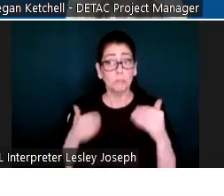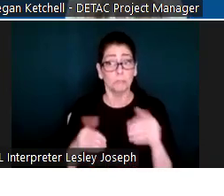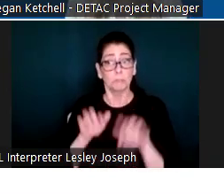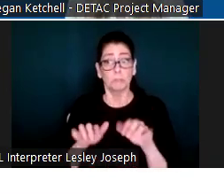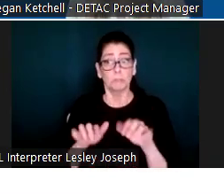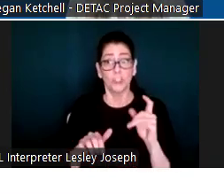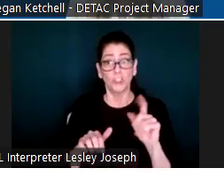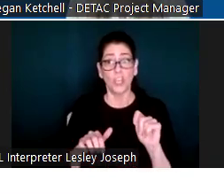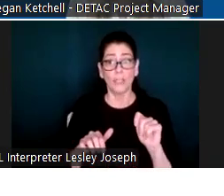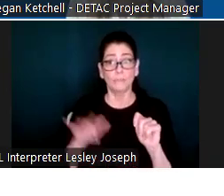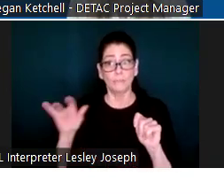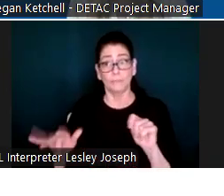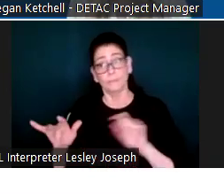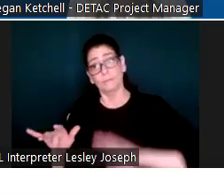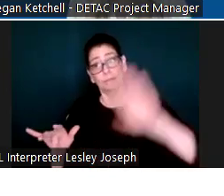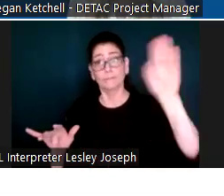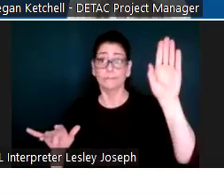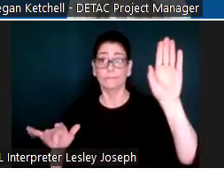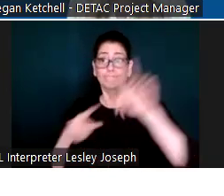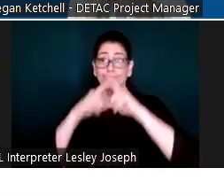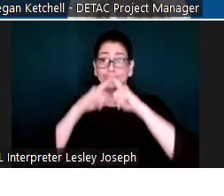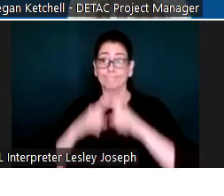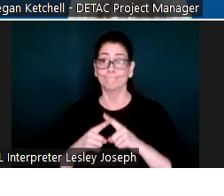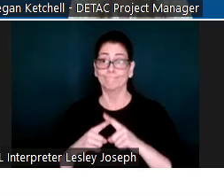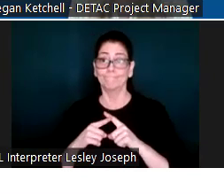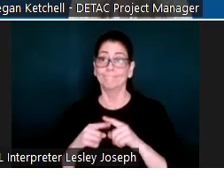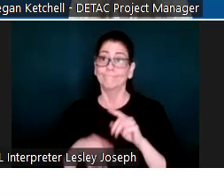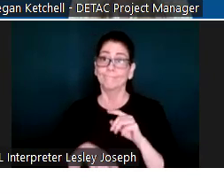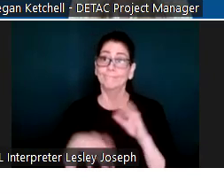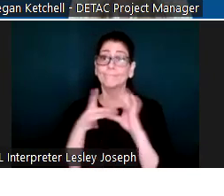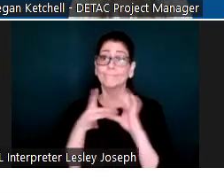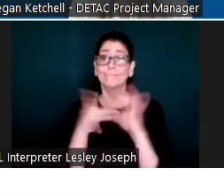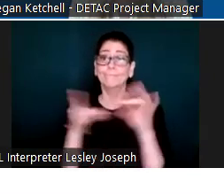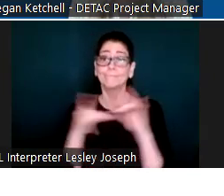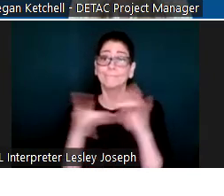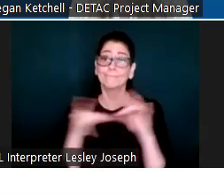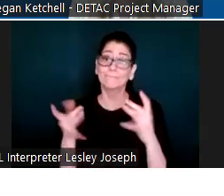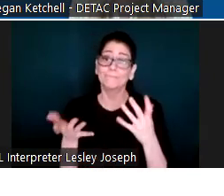your hand and we can take you off mute if you want to explain it over the audio.